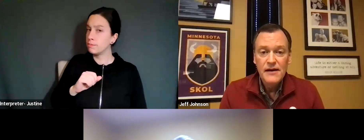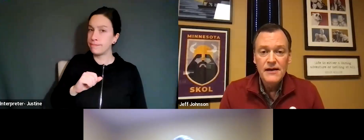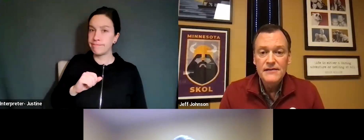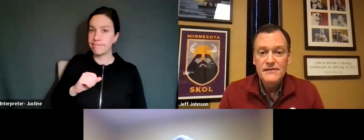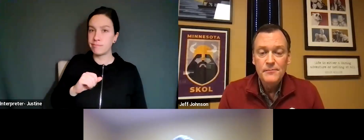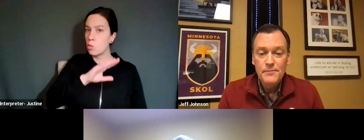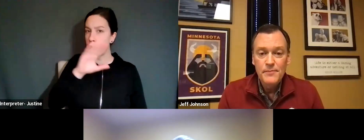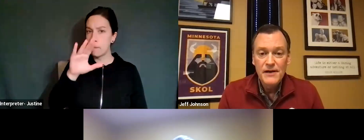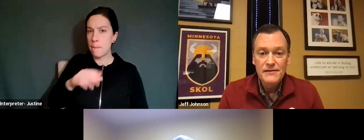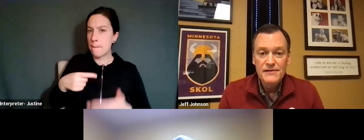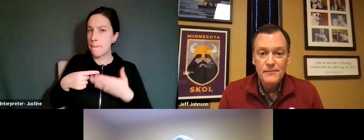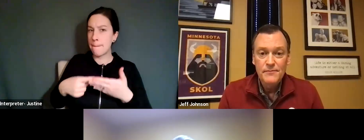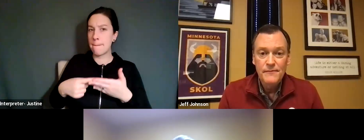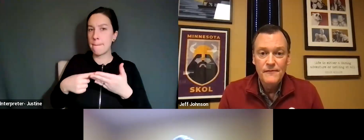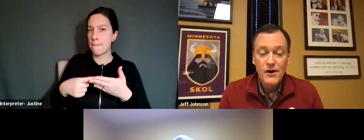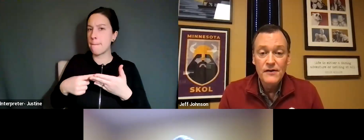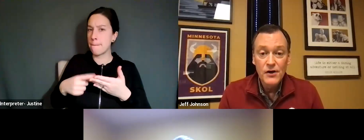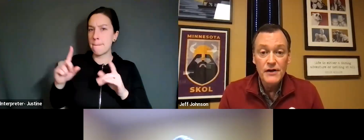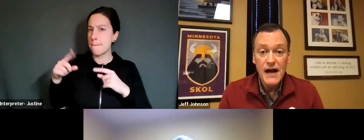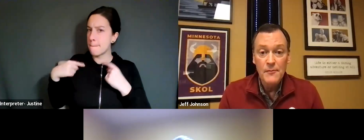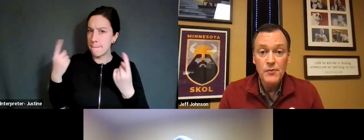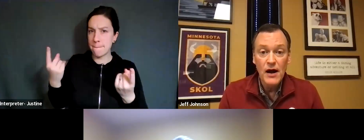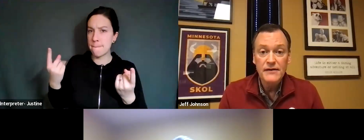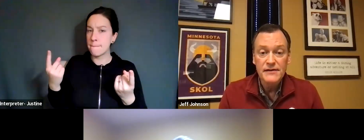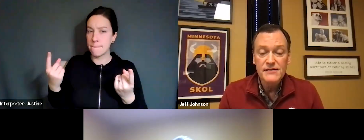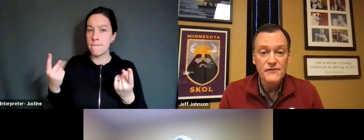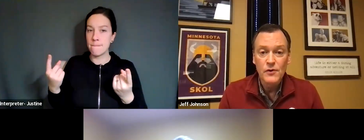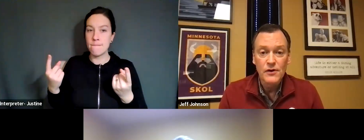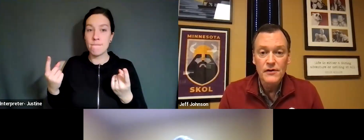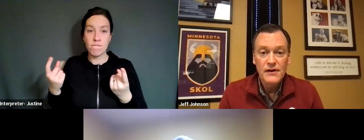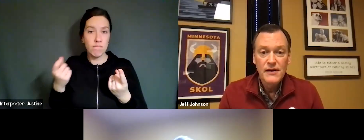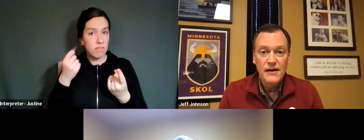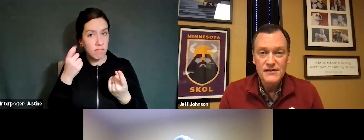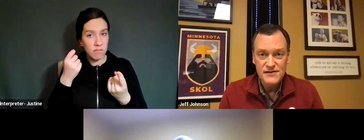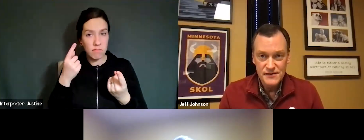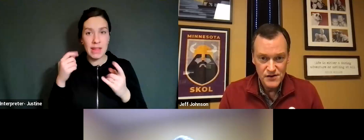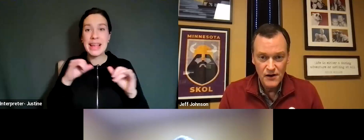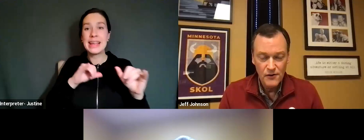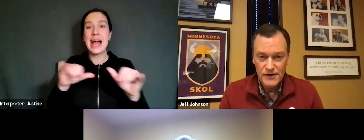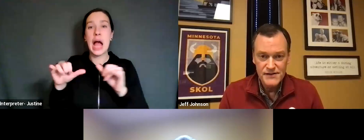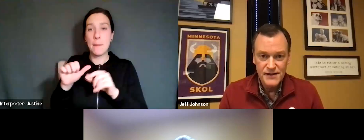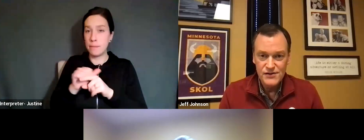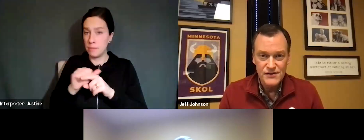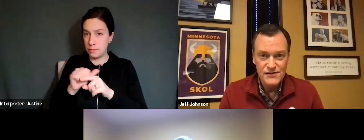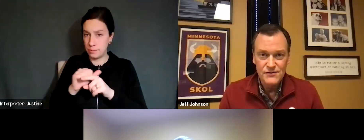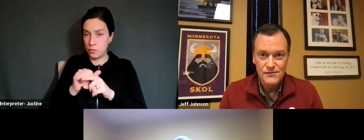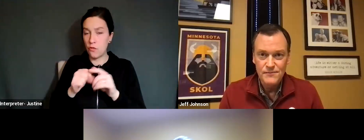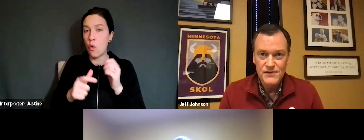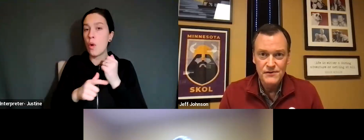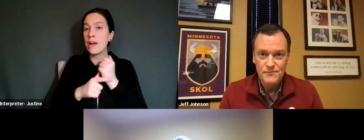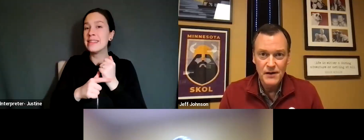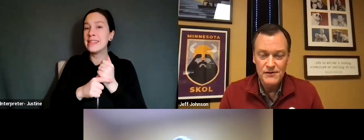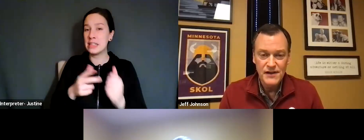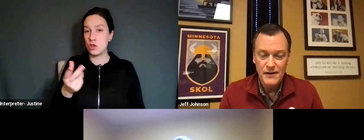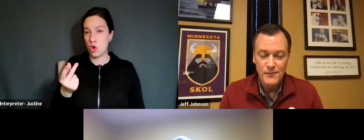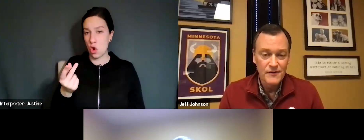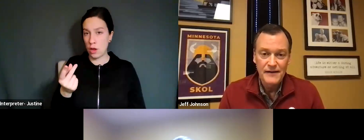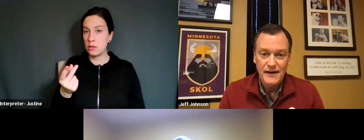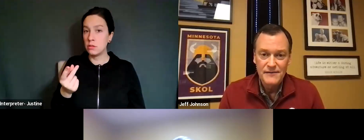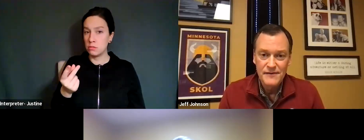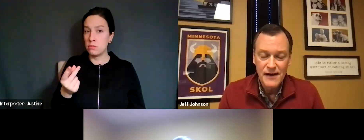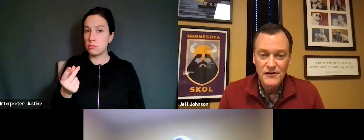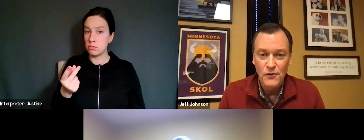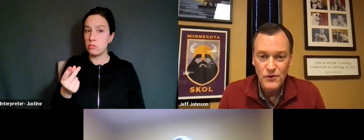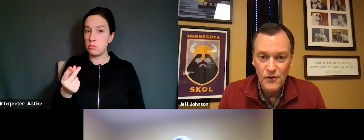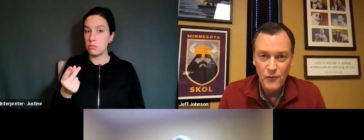here. It is a very, very common practice for assistance dog organizations to publish that number. In